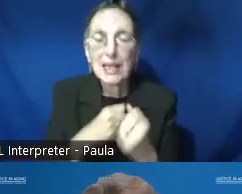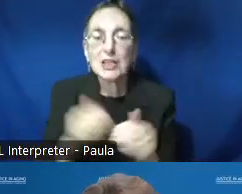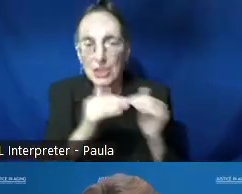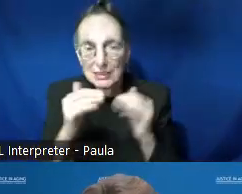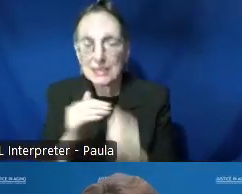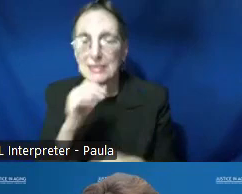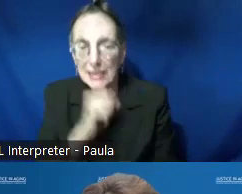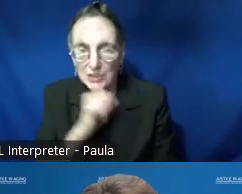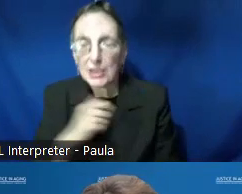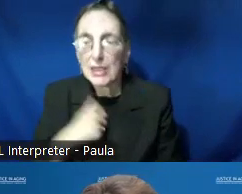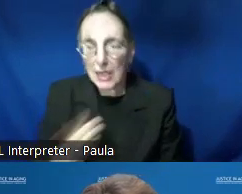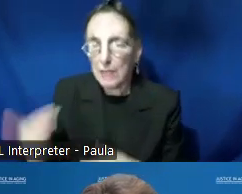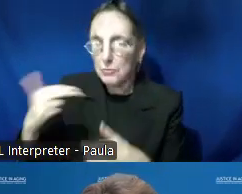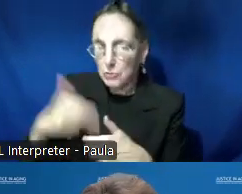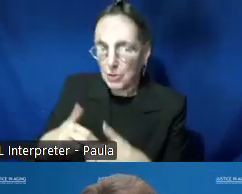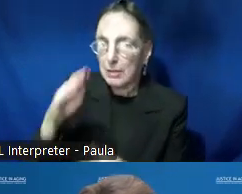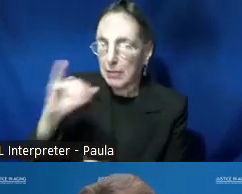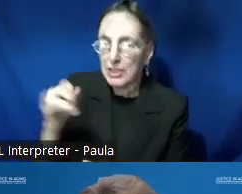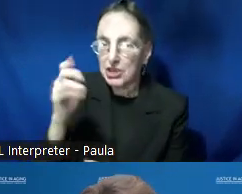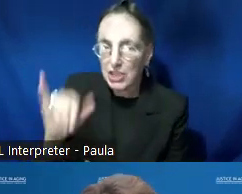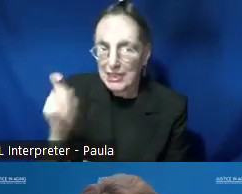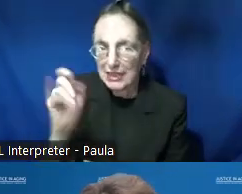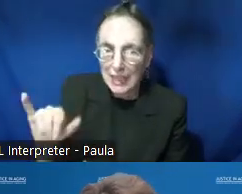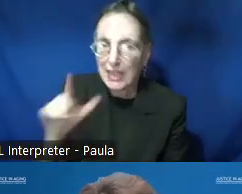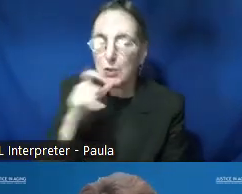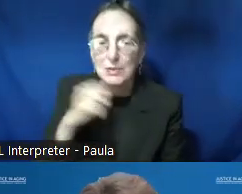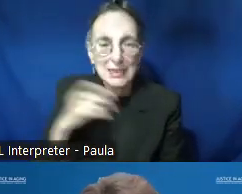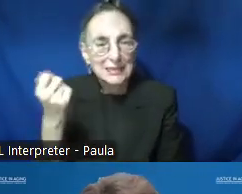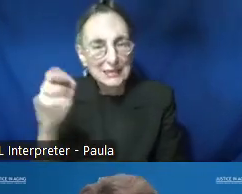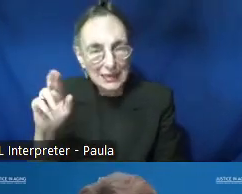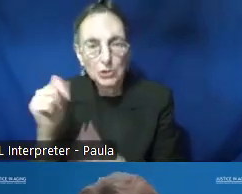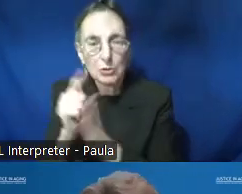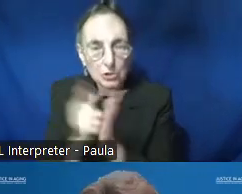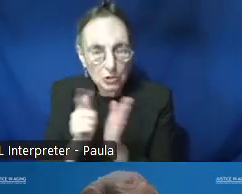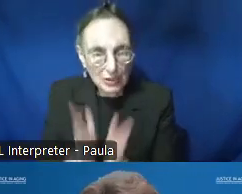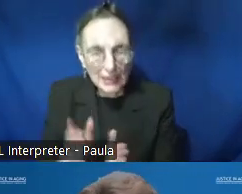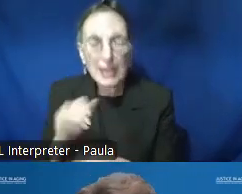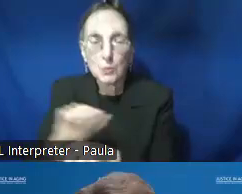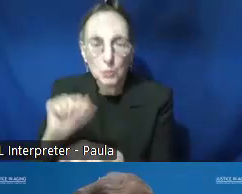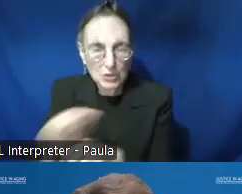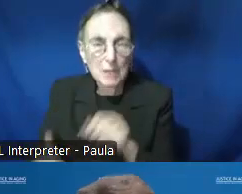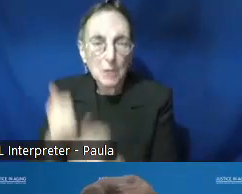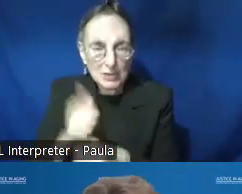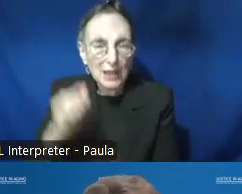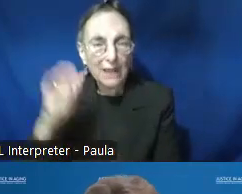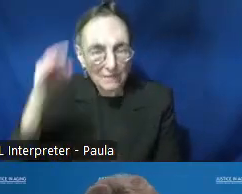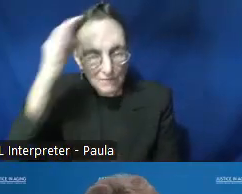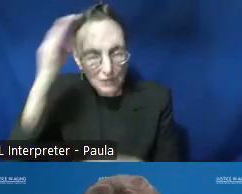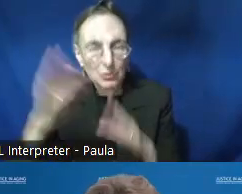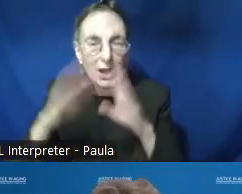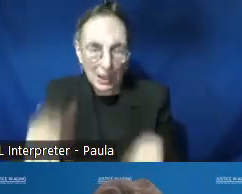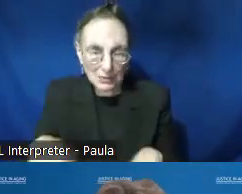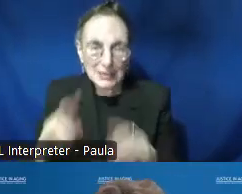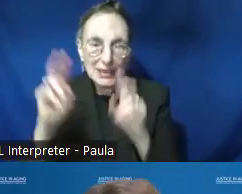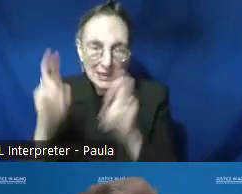will come on next, who is a senior attorney and works primarily on federal housing issues at Justice and Aging.